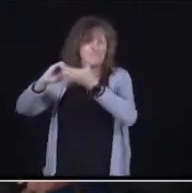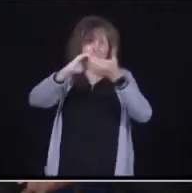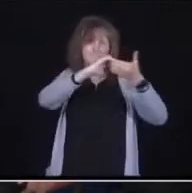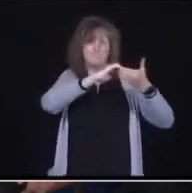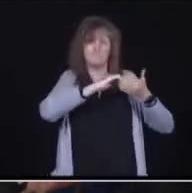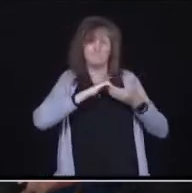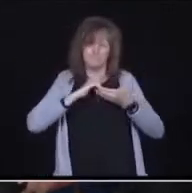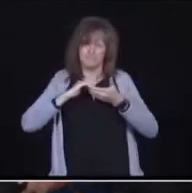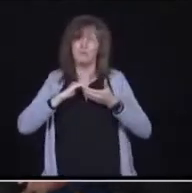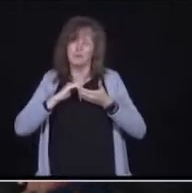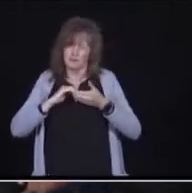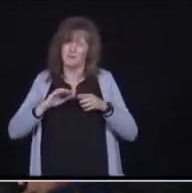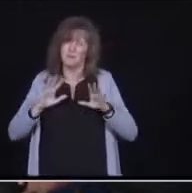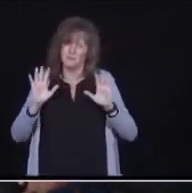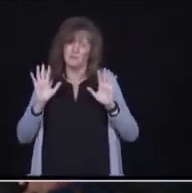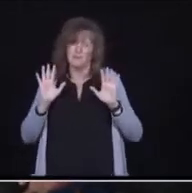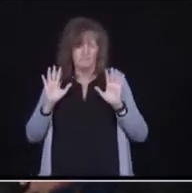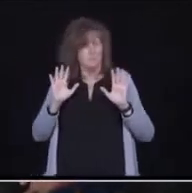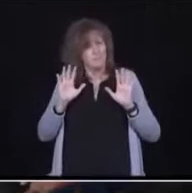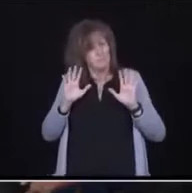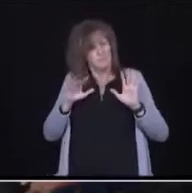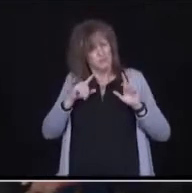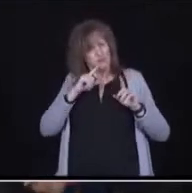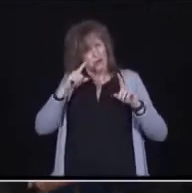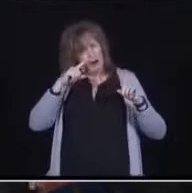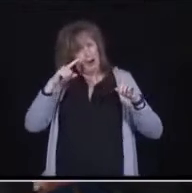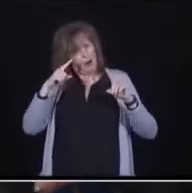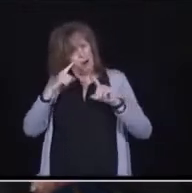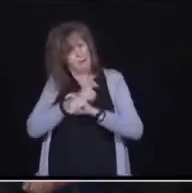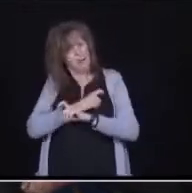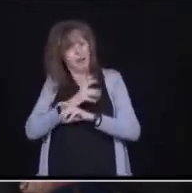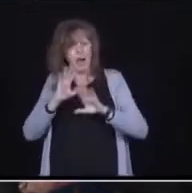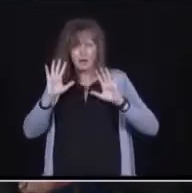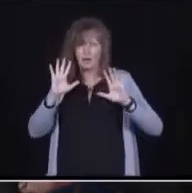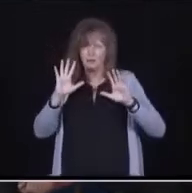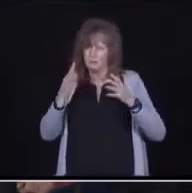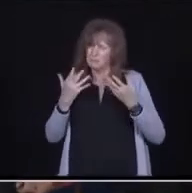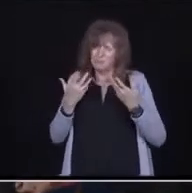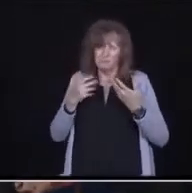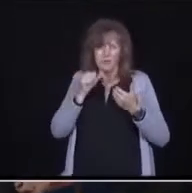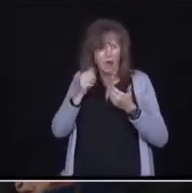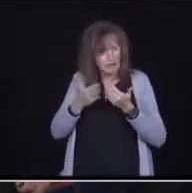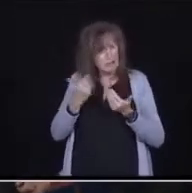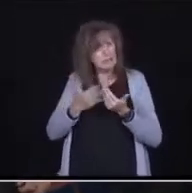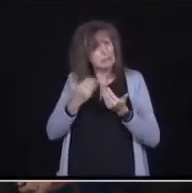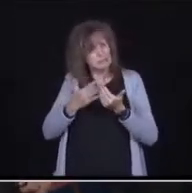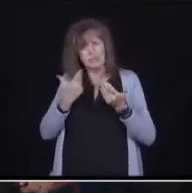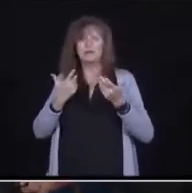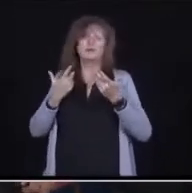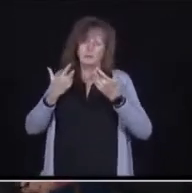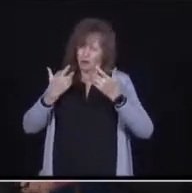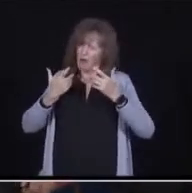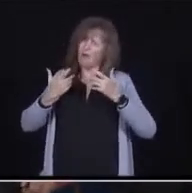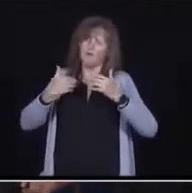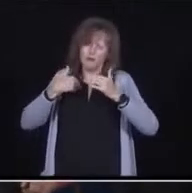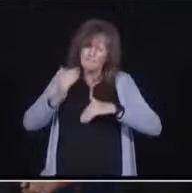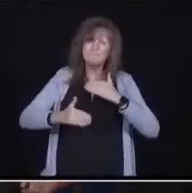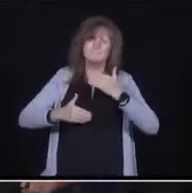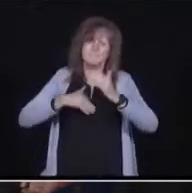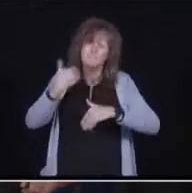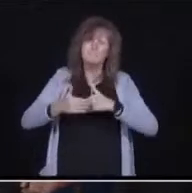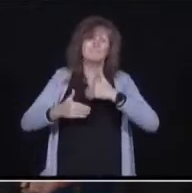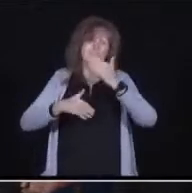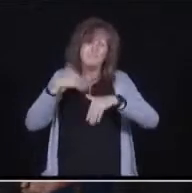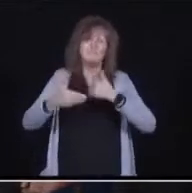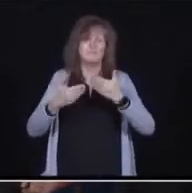them a couple months ago. We still need a few days to get ramped up and ready to go, but they are ready.